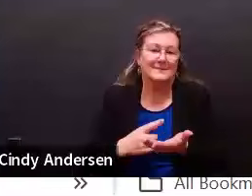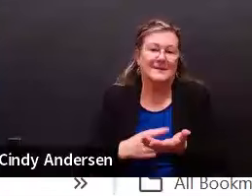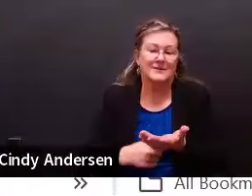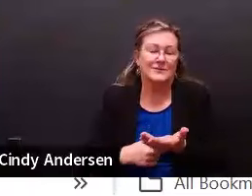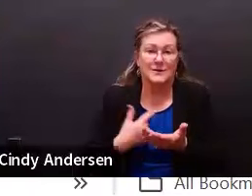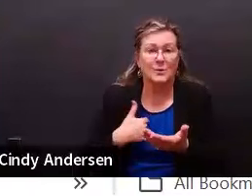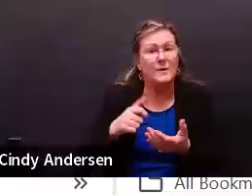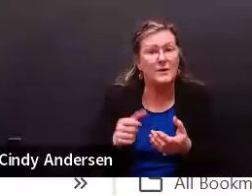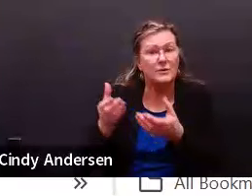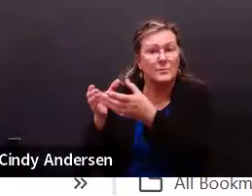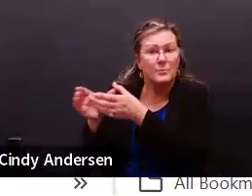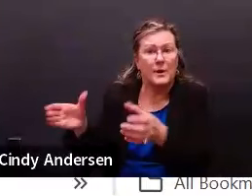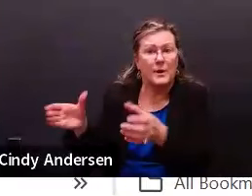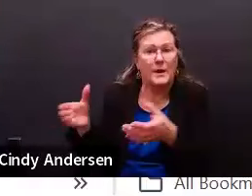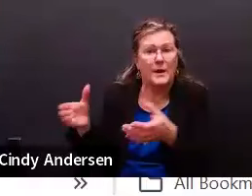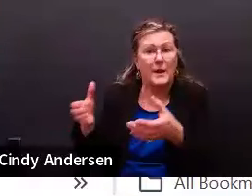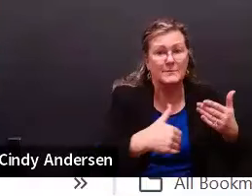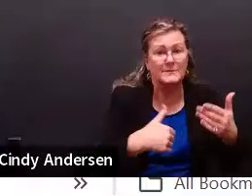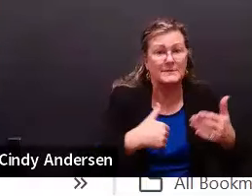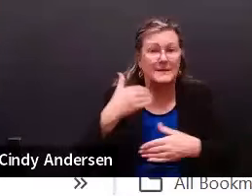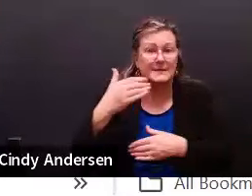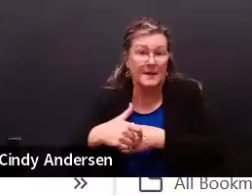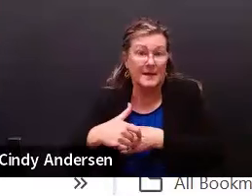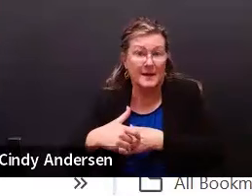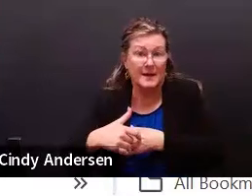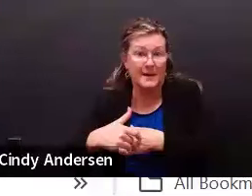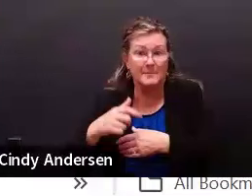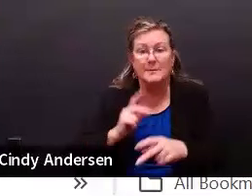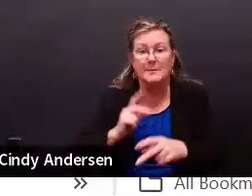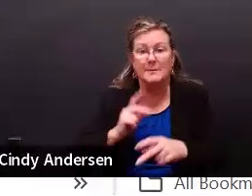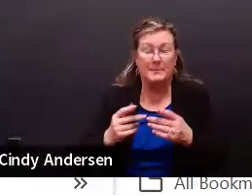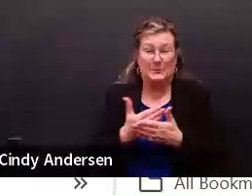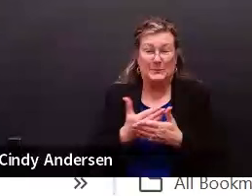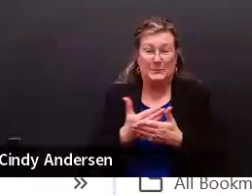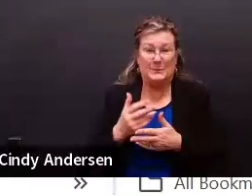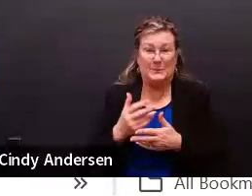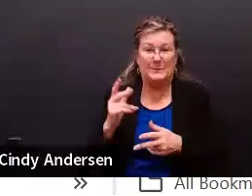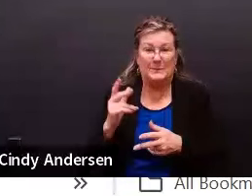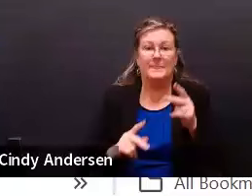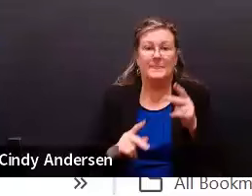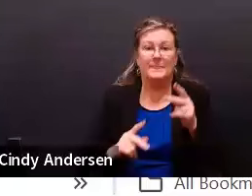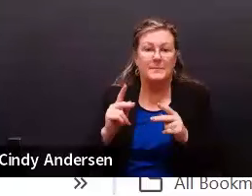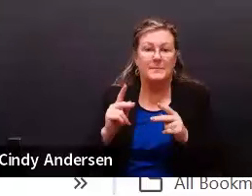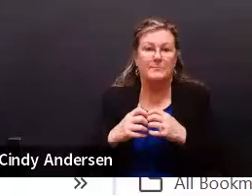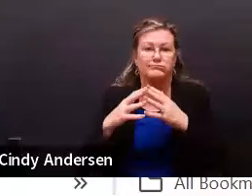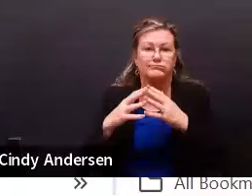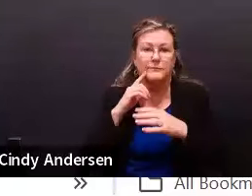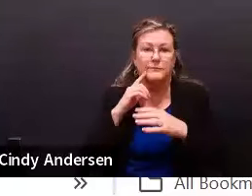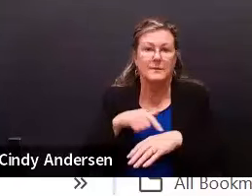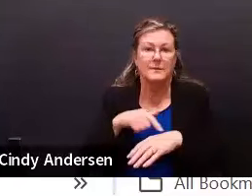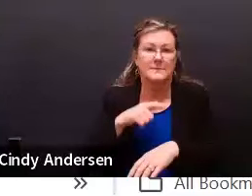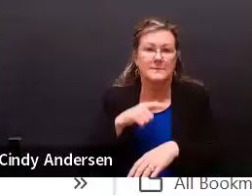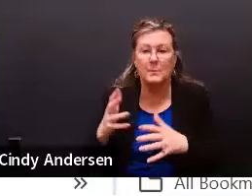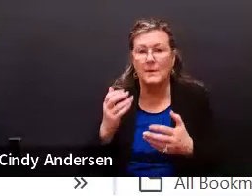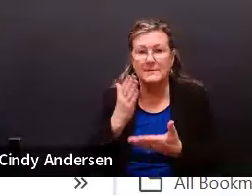into breakout rooms next time. So we could have folks that are just very new. We could have folks that are been implementing this for a while and kind of just want